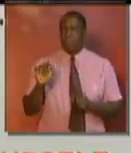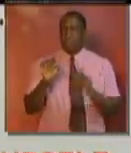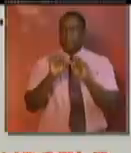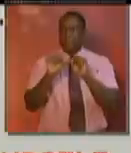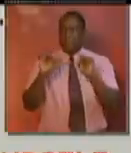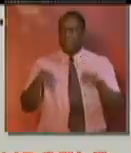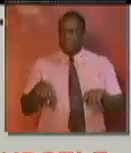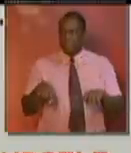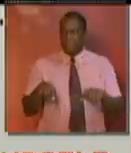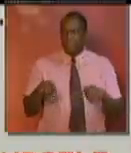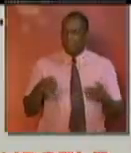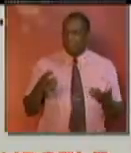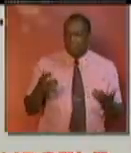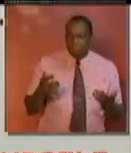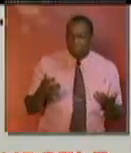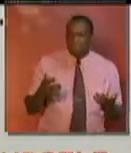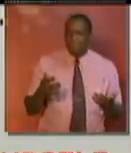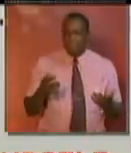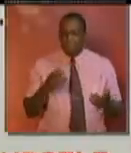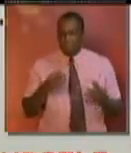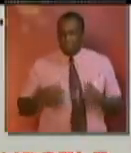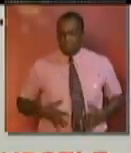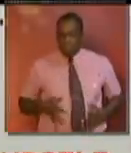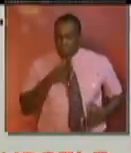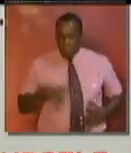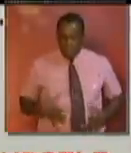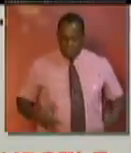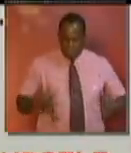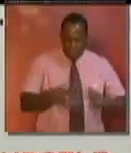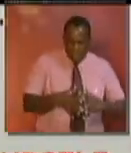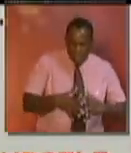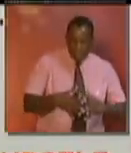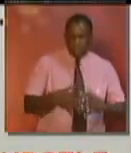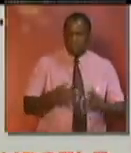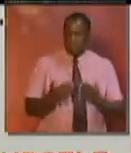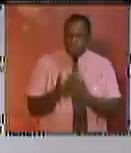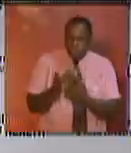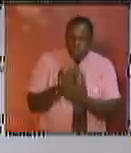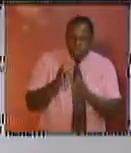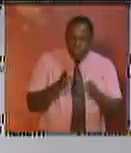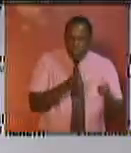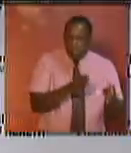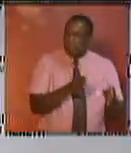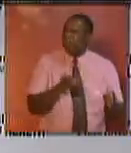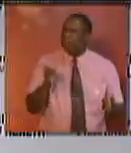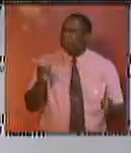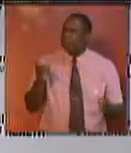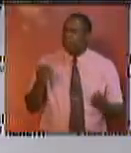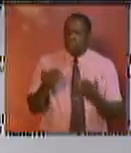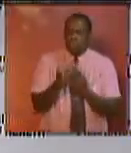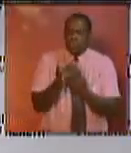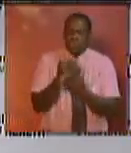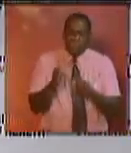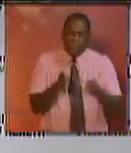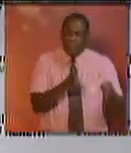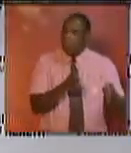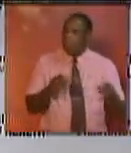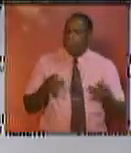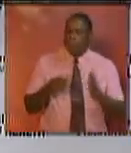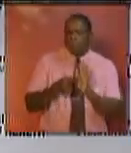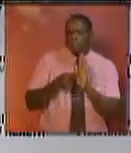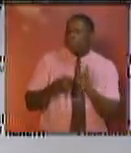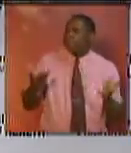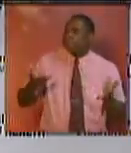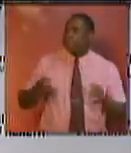of the modifications that were done as a result of COVID-19? Okay, thank you, Candice. So specifically